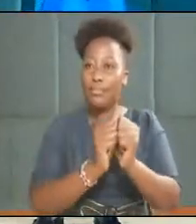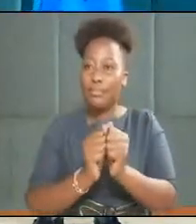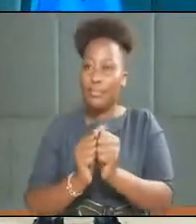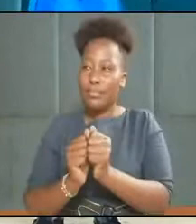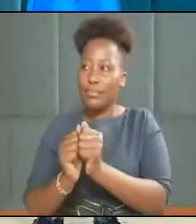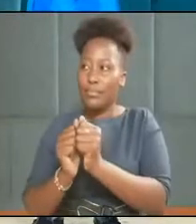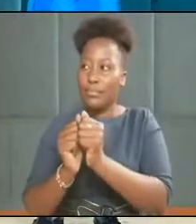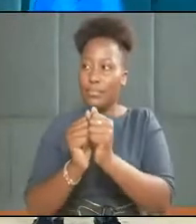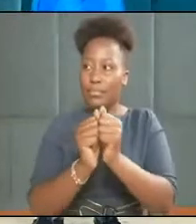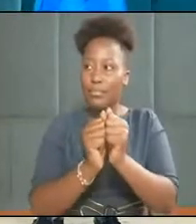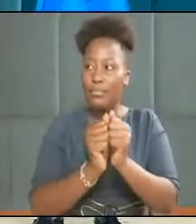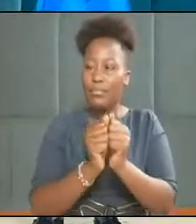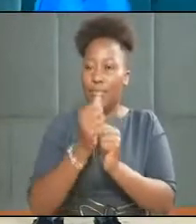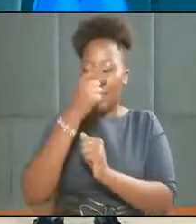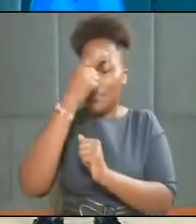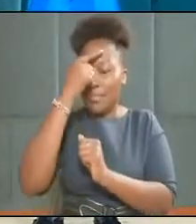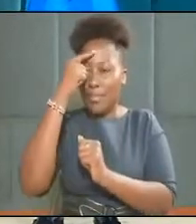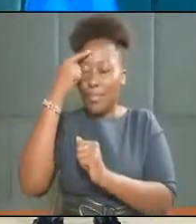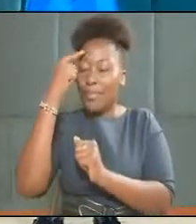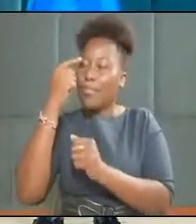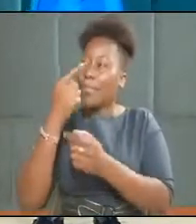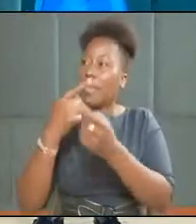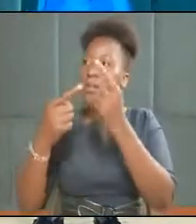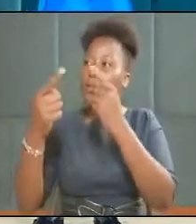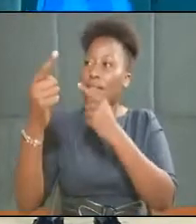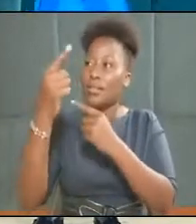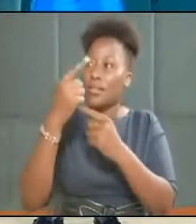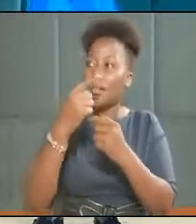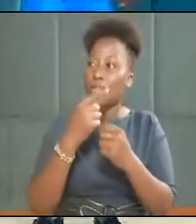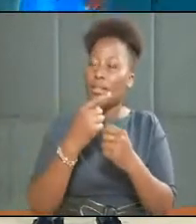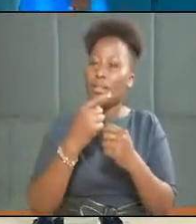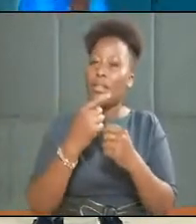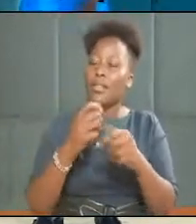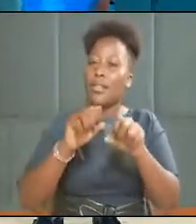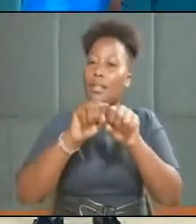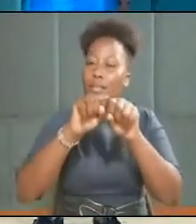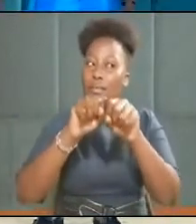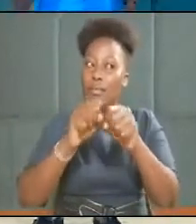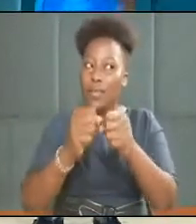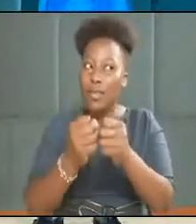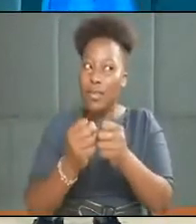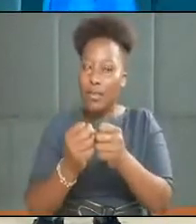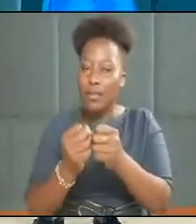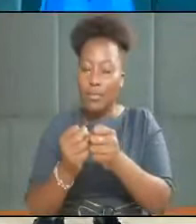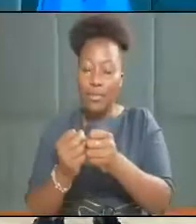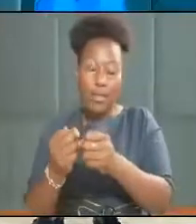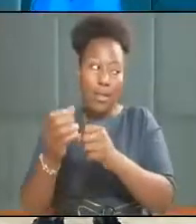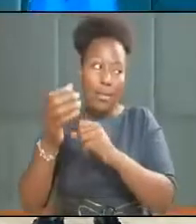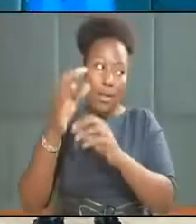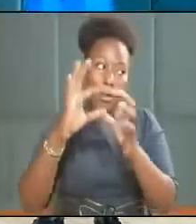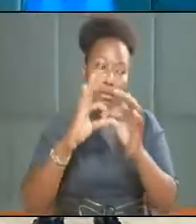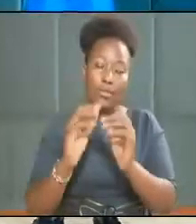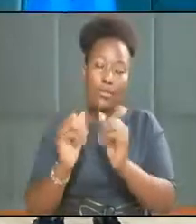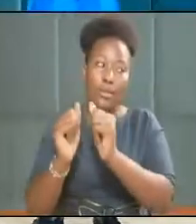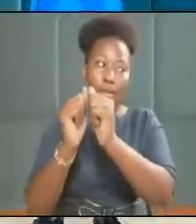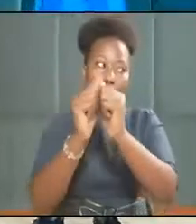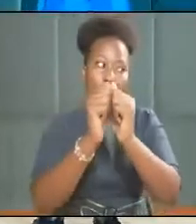with cords that cannot be broken. Oh, can bind